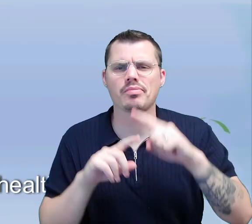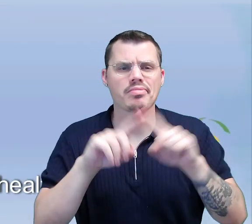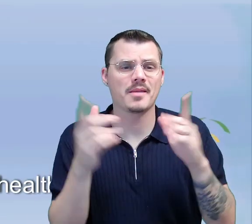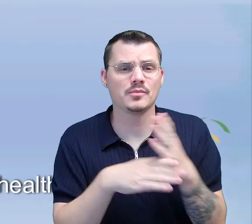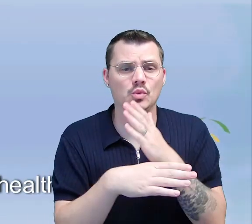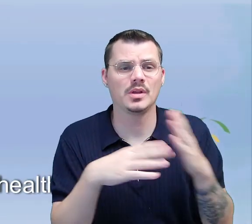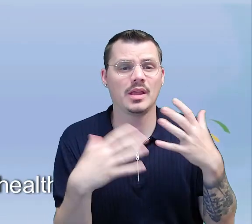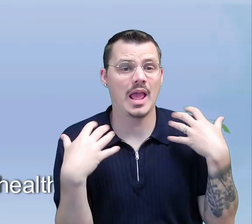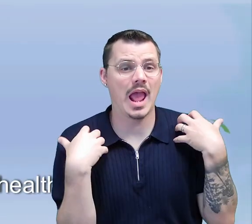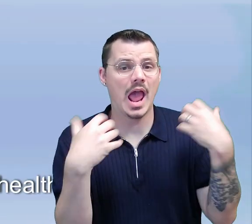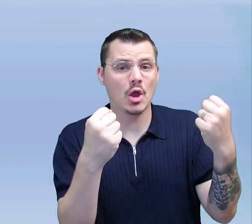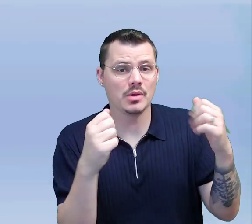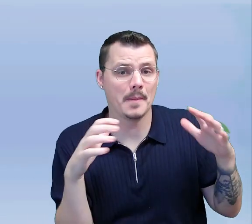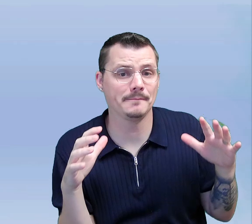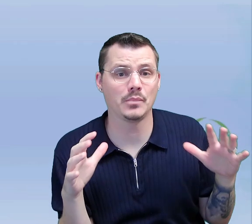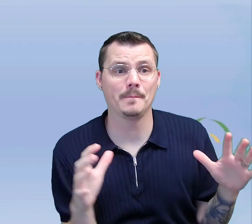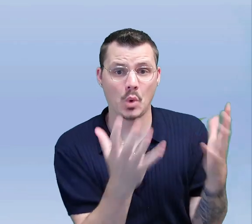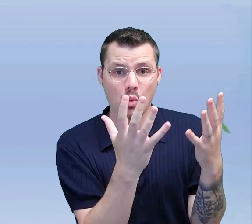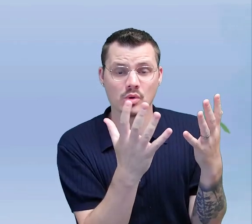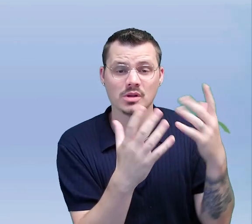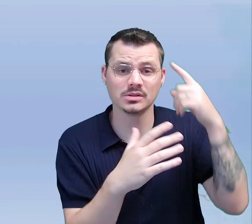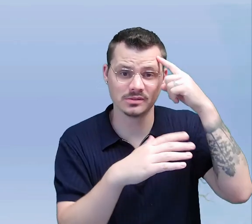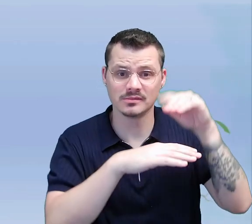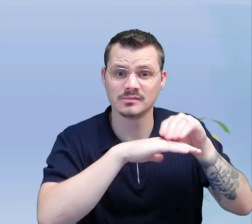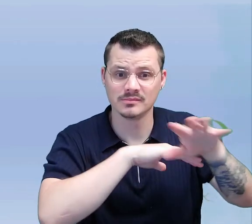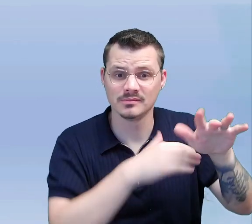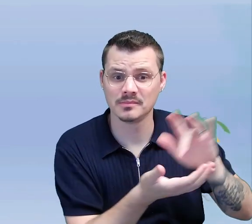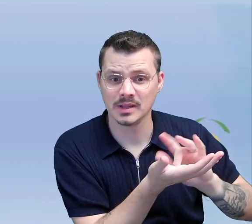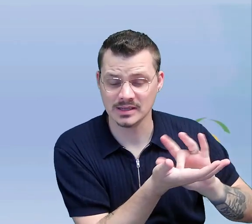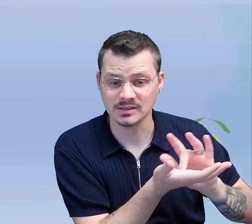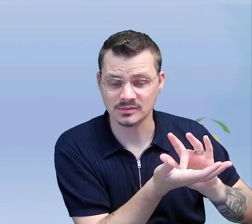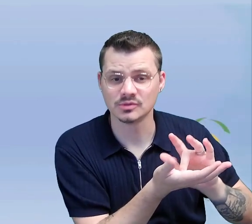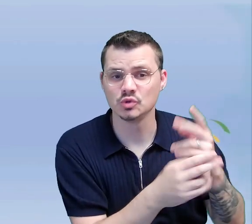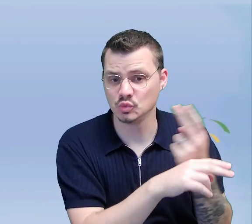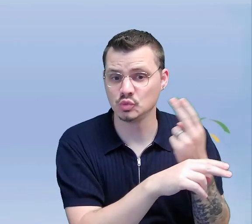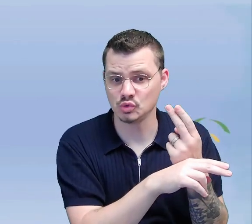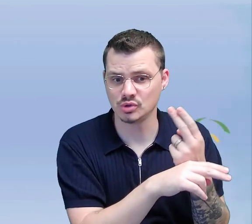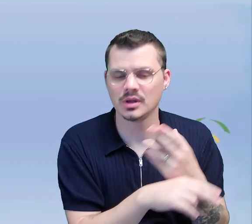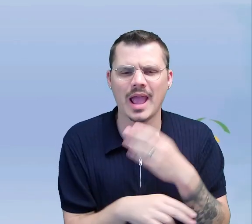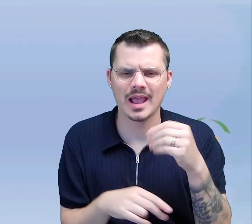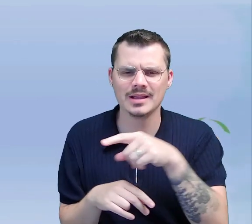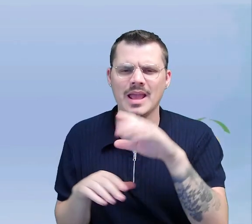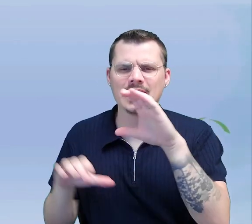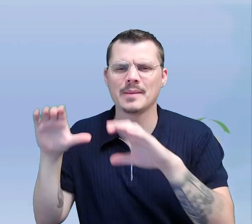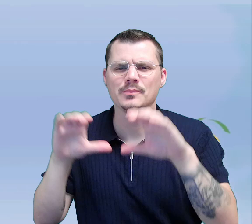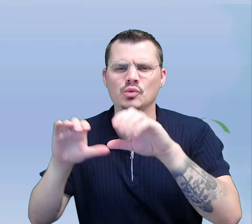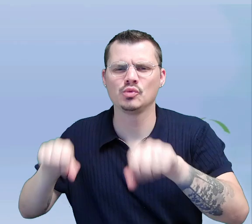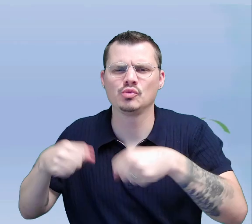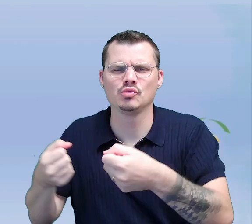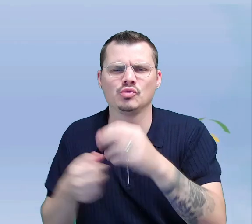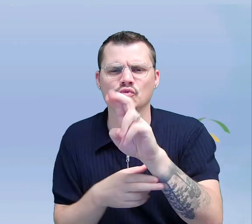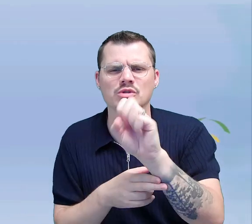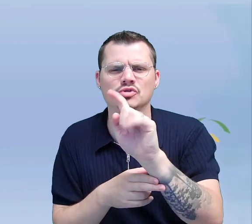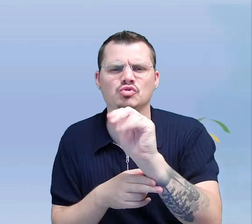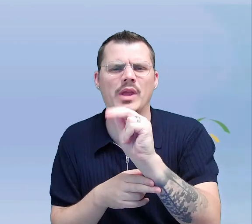the difference between health-promoting psychotropic medication use and chemical restraint.